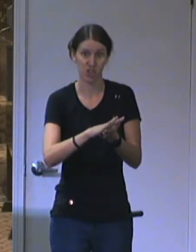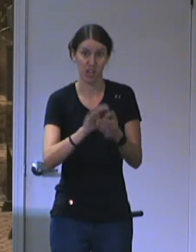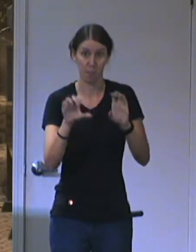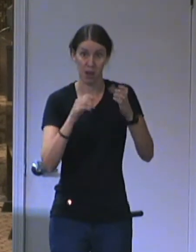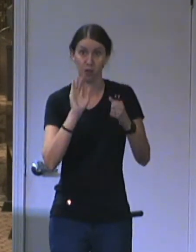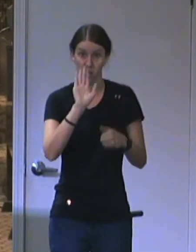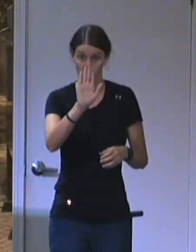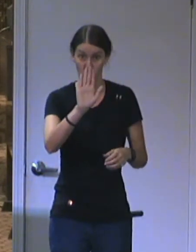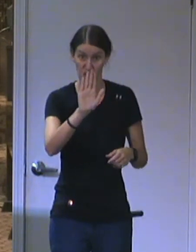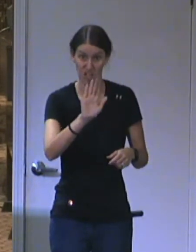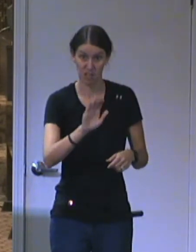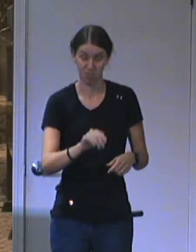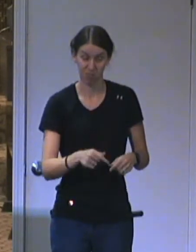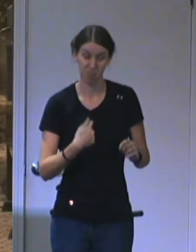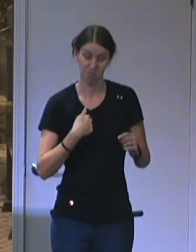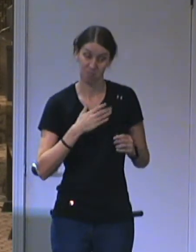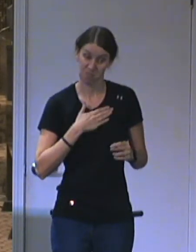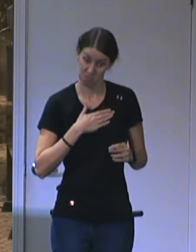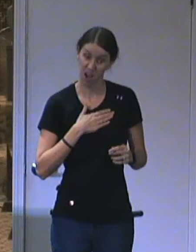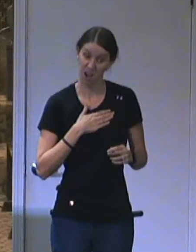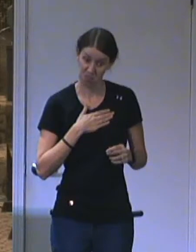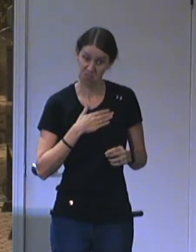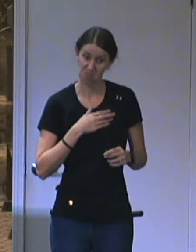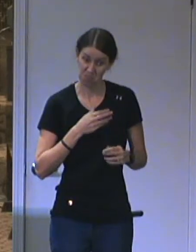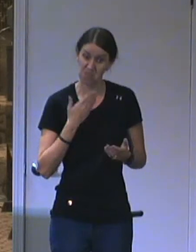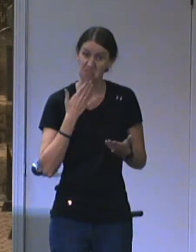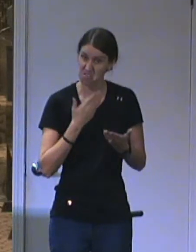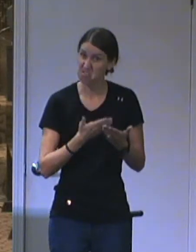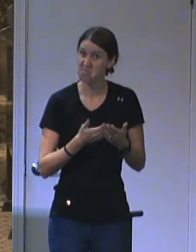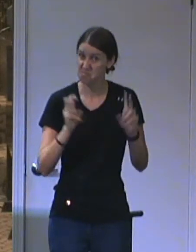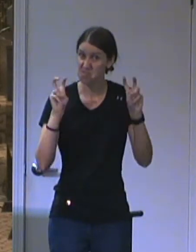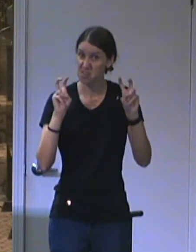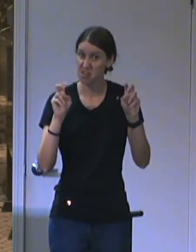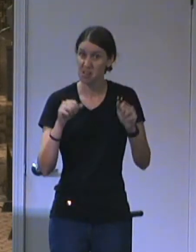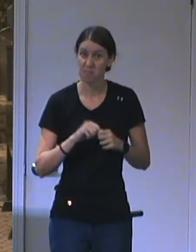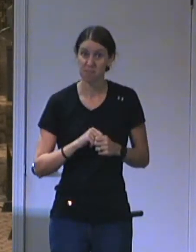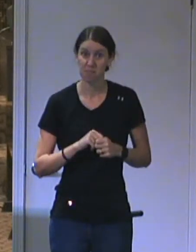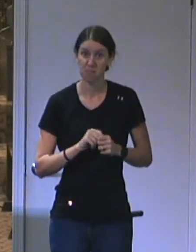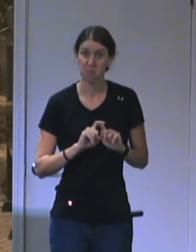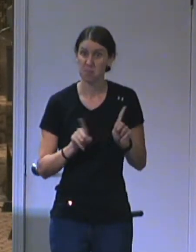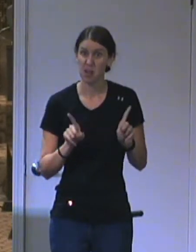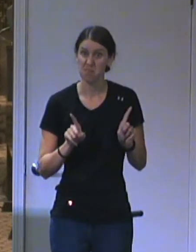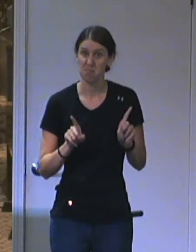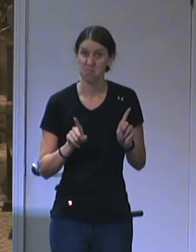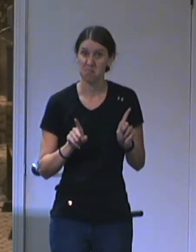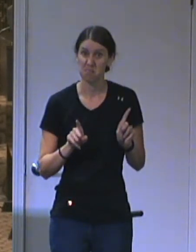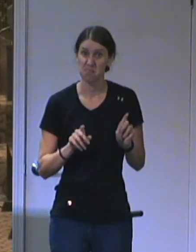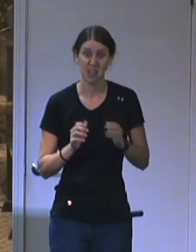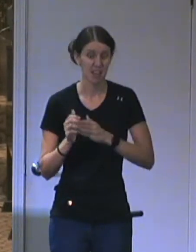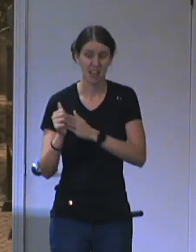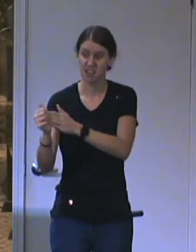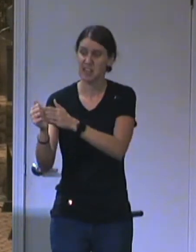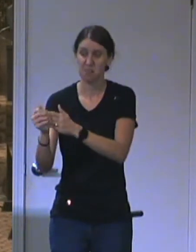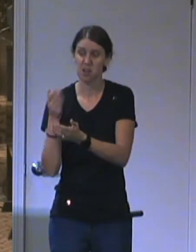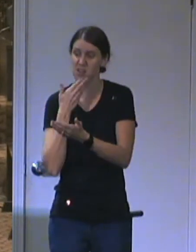good. And mine didn't get me anywhere.